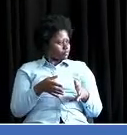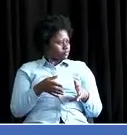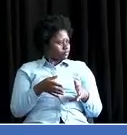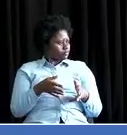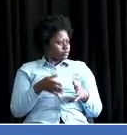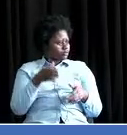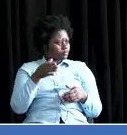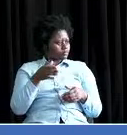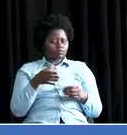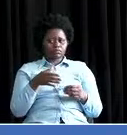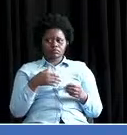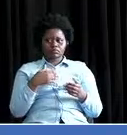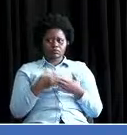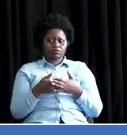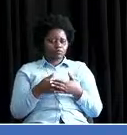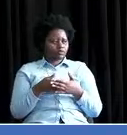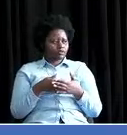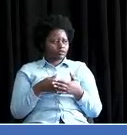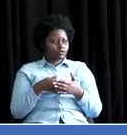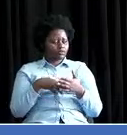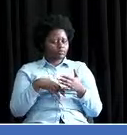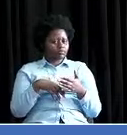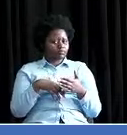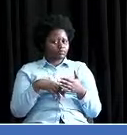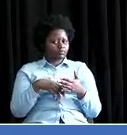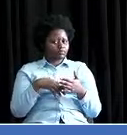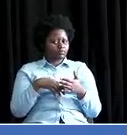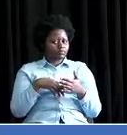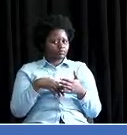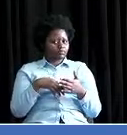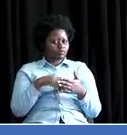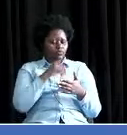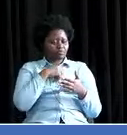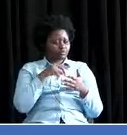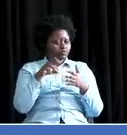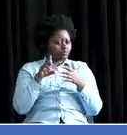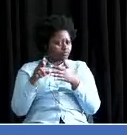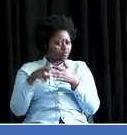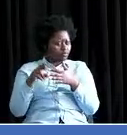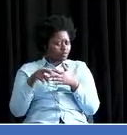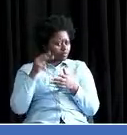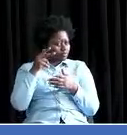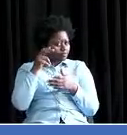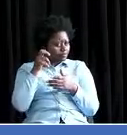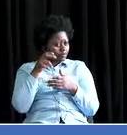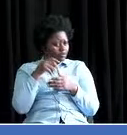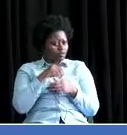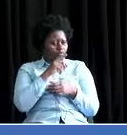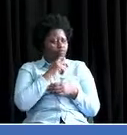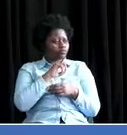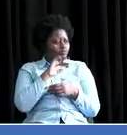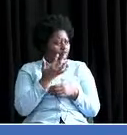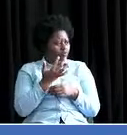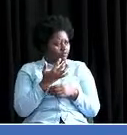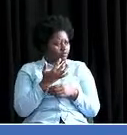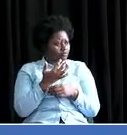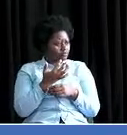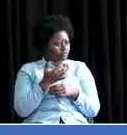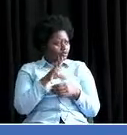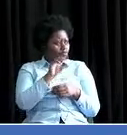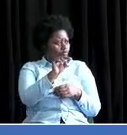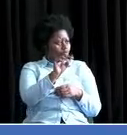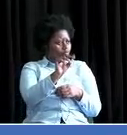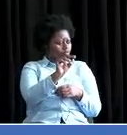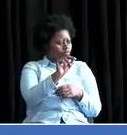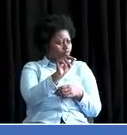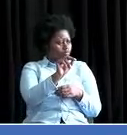It's here, Speaker. You can play back the recording. Councillor Mnagati came in. They said you're useless. Councillor Said, I can't rule.